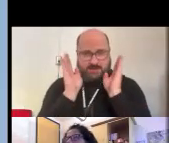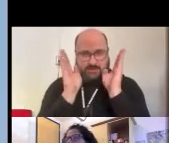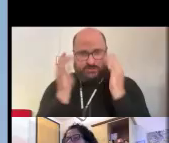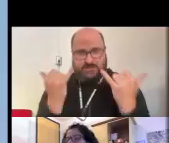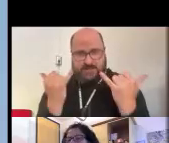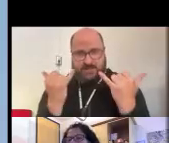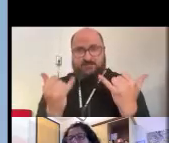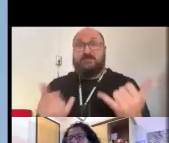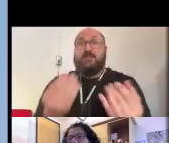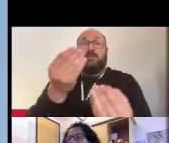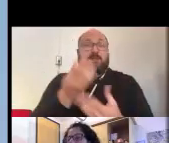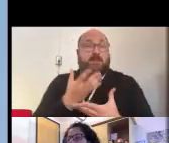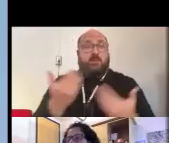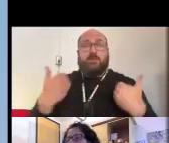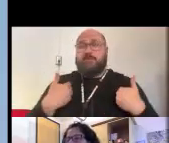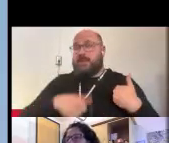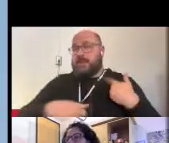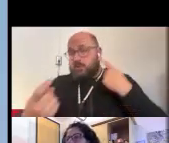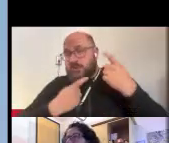We're happy to discuss.